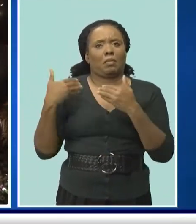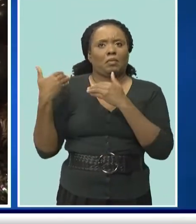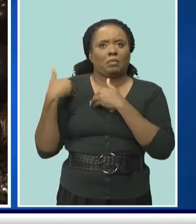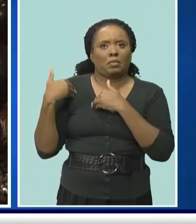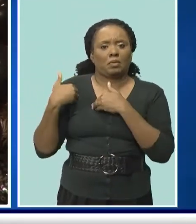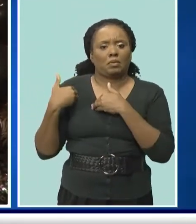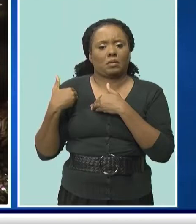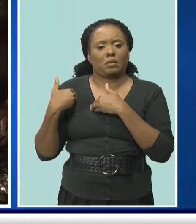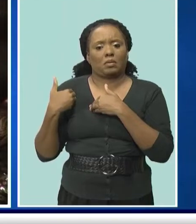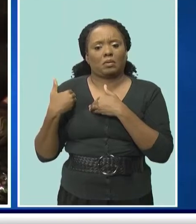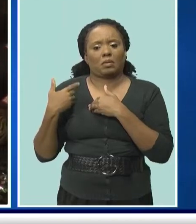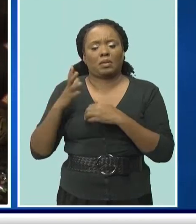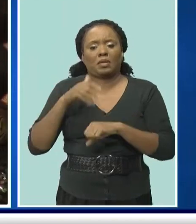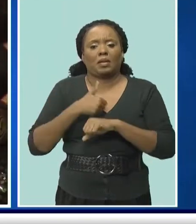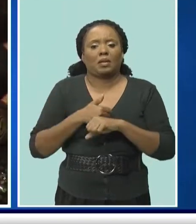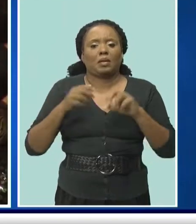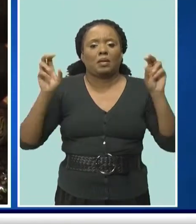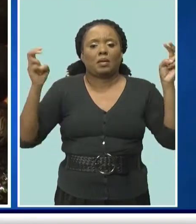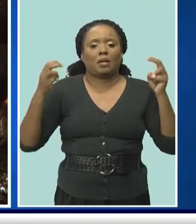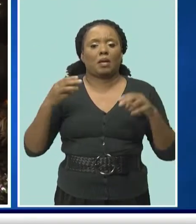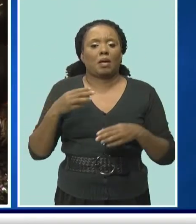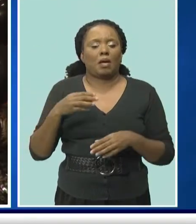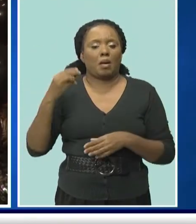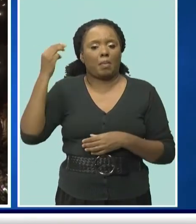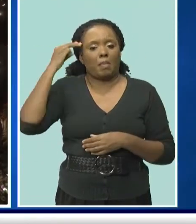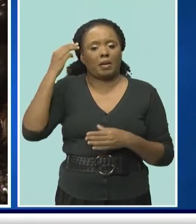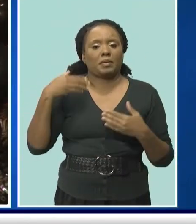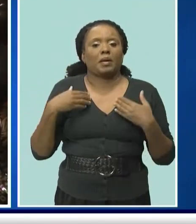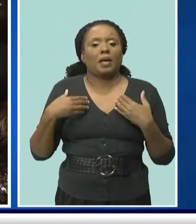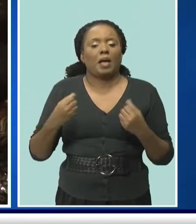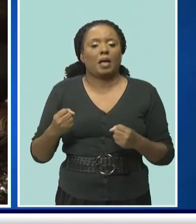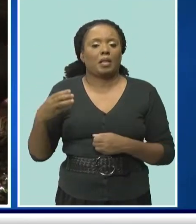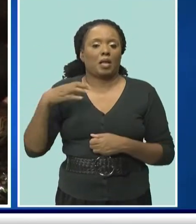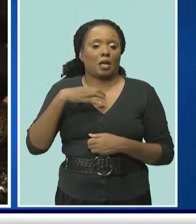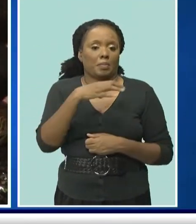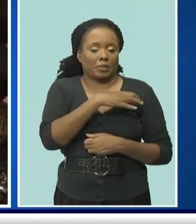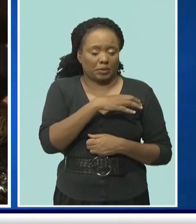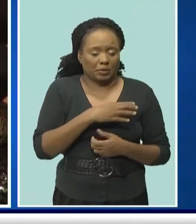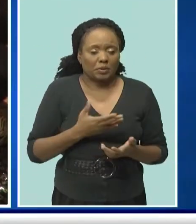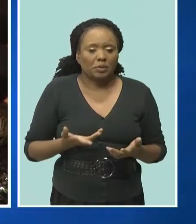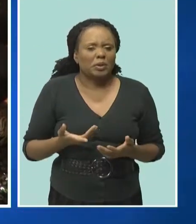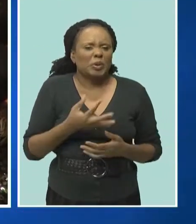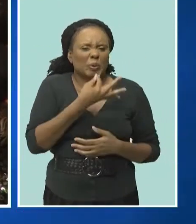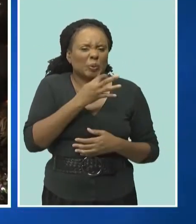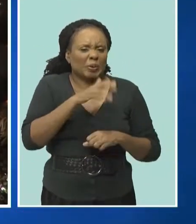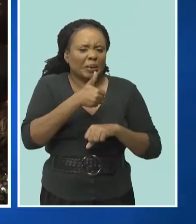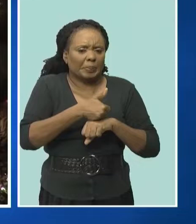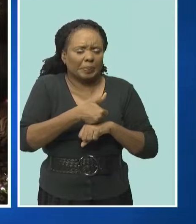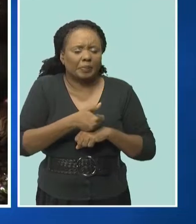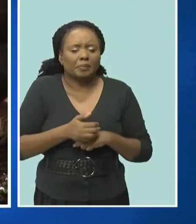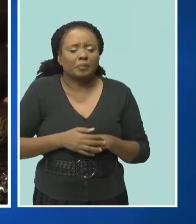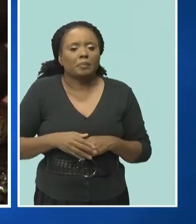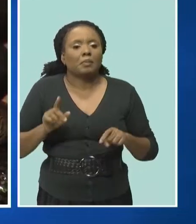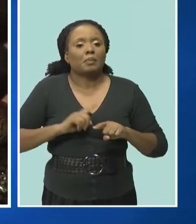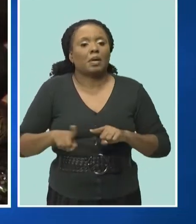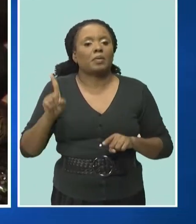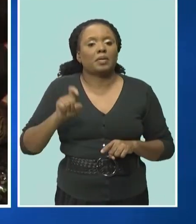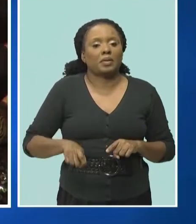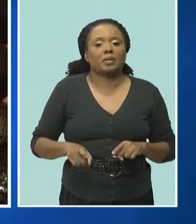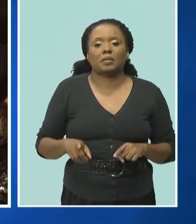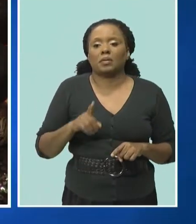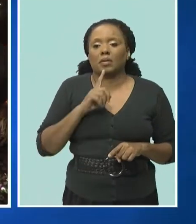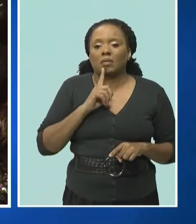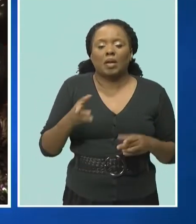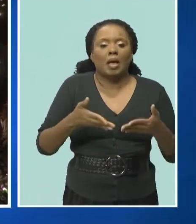launched and the instruments are being signed for those, but also to expand our community mental